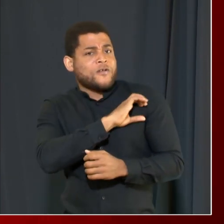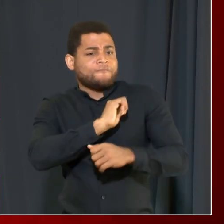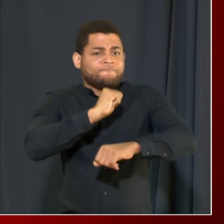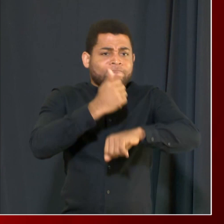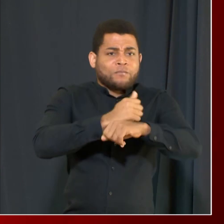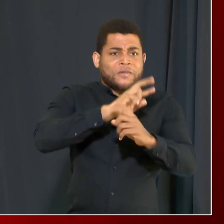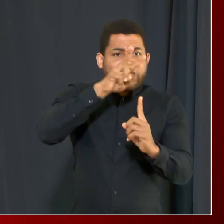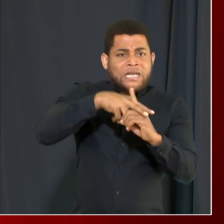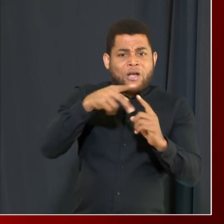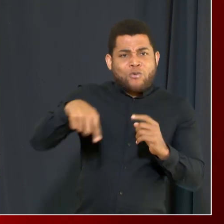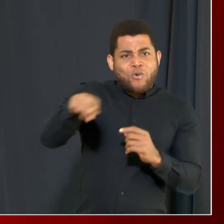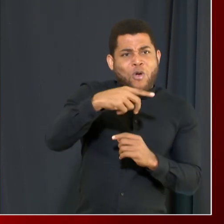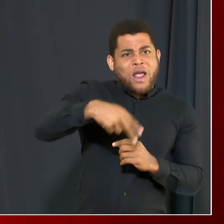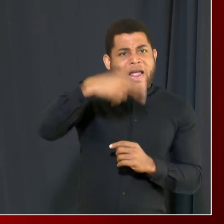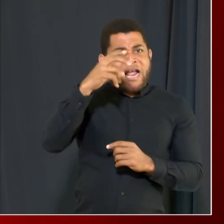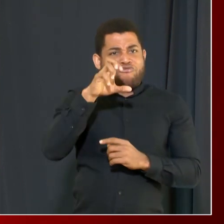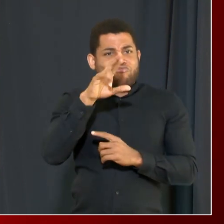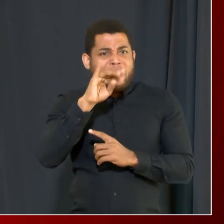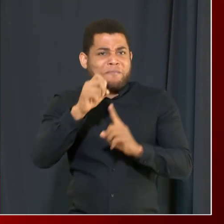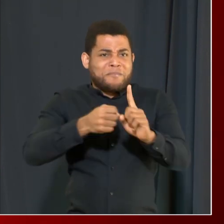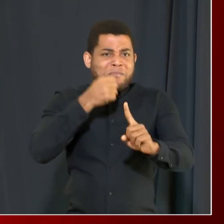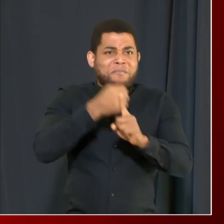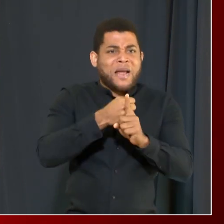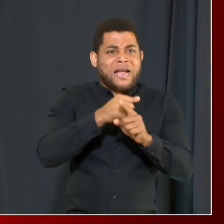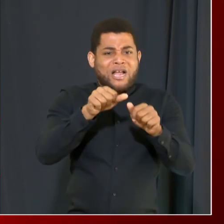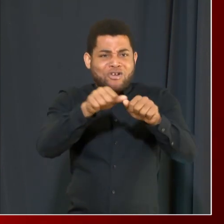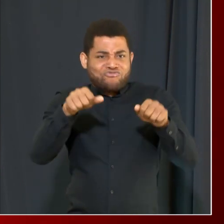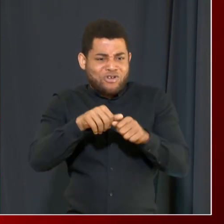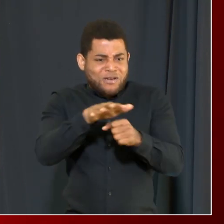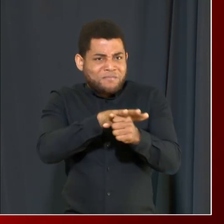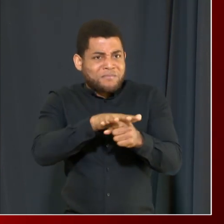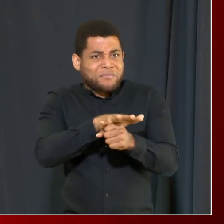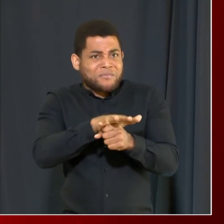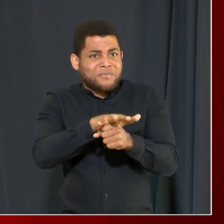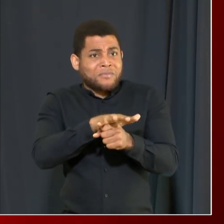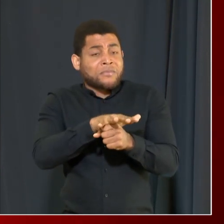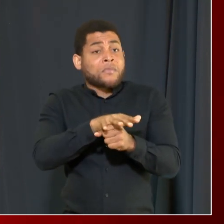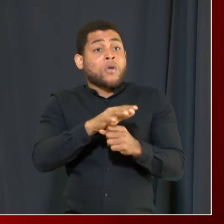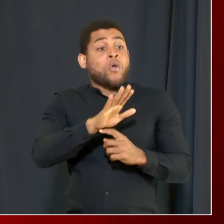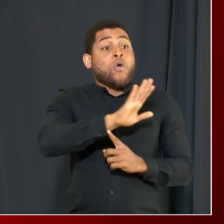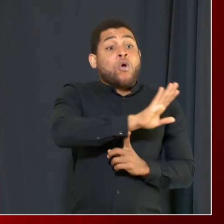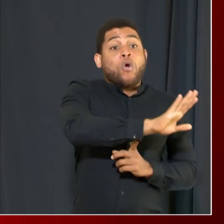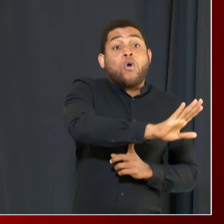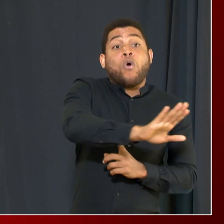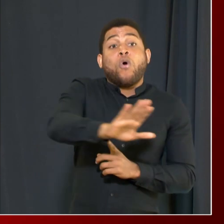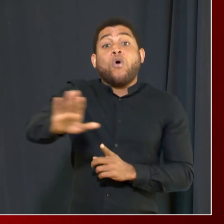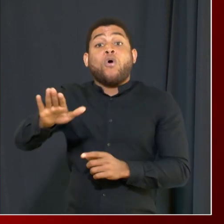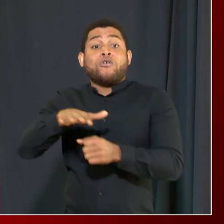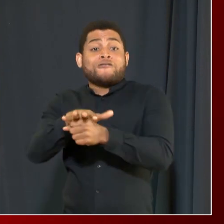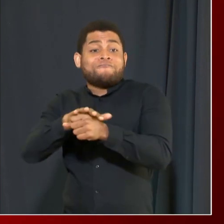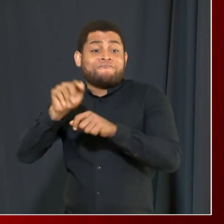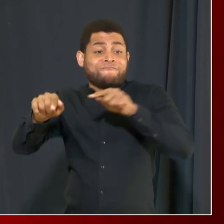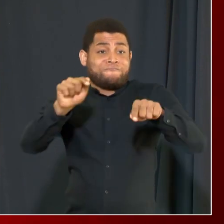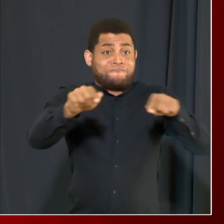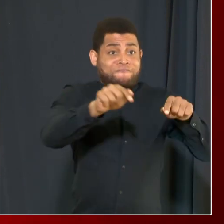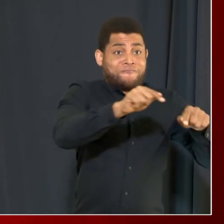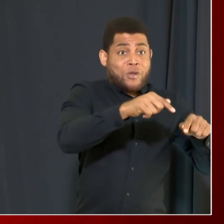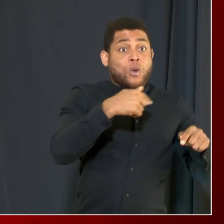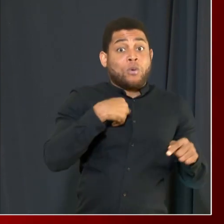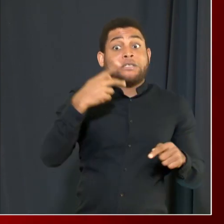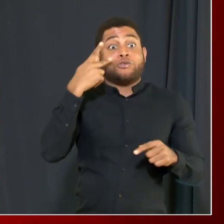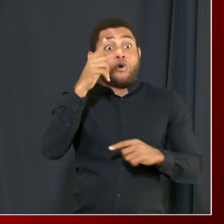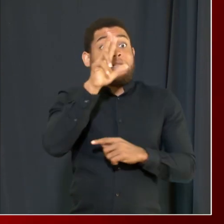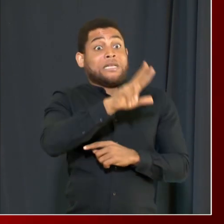impact areas across the district and all 7 districts. And what we've seen in that space is that there is a 30% decrease with our Focus